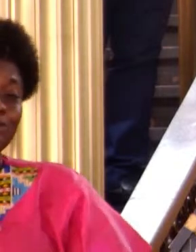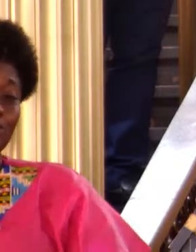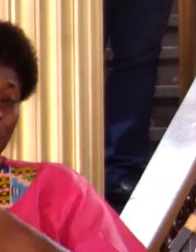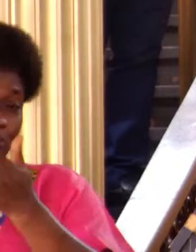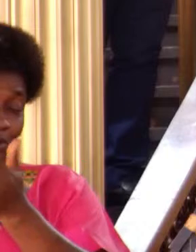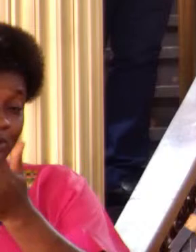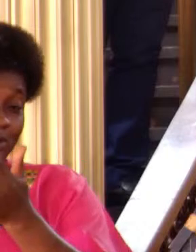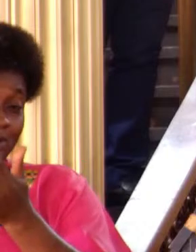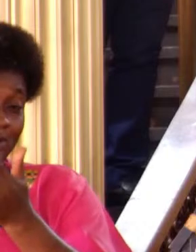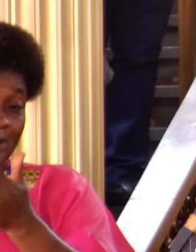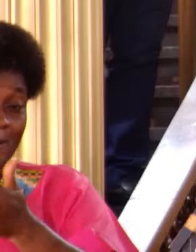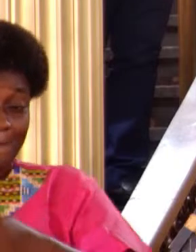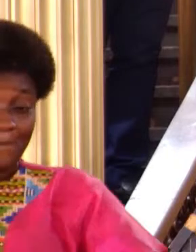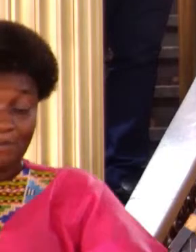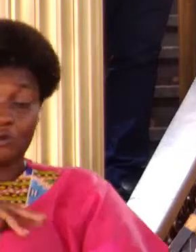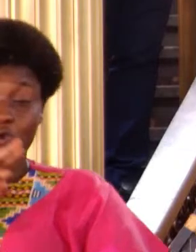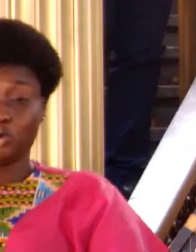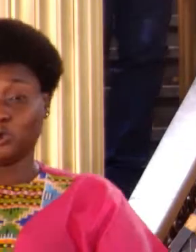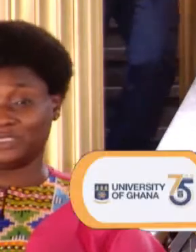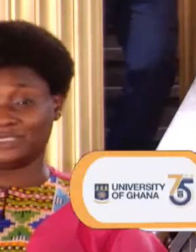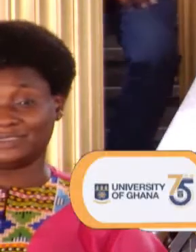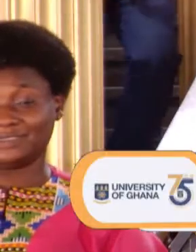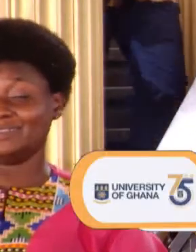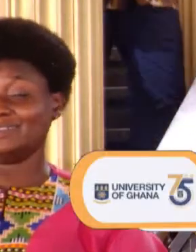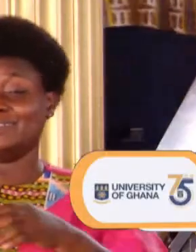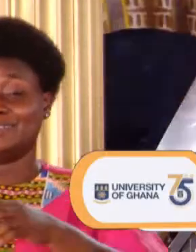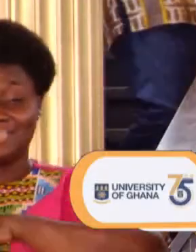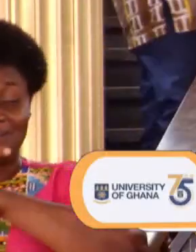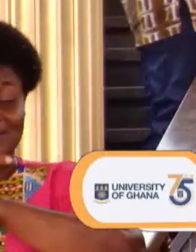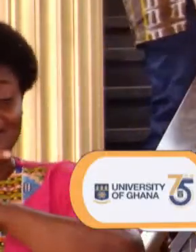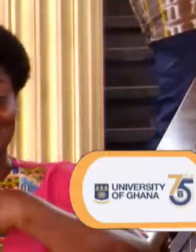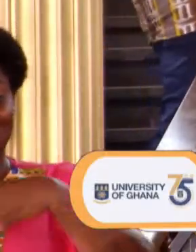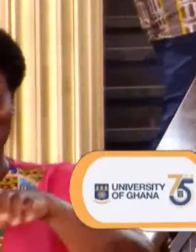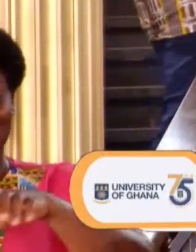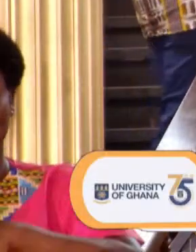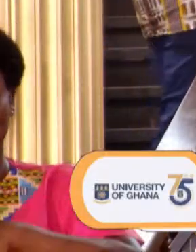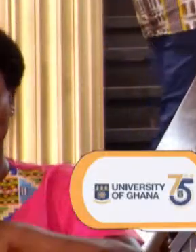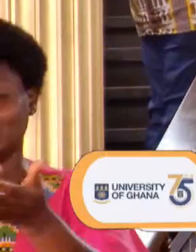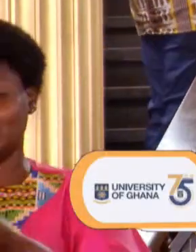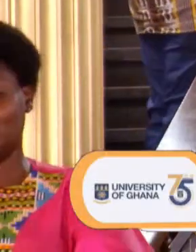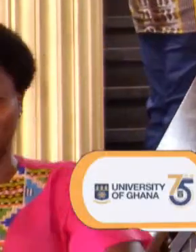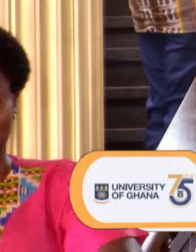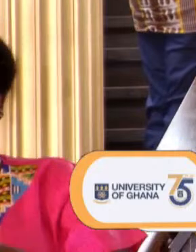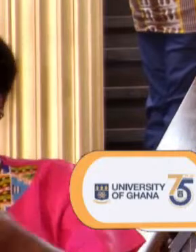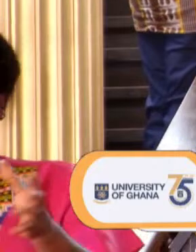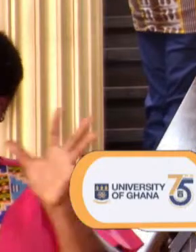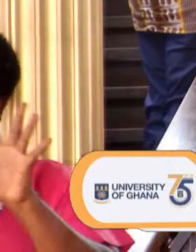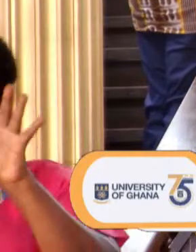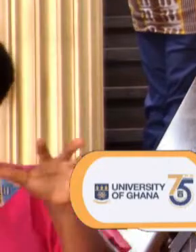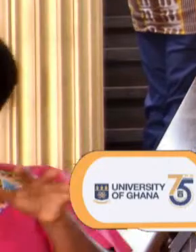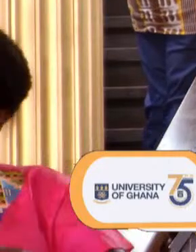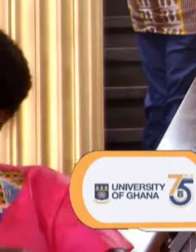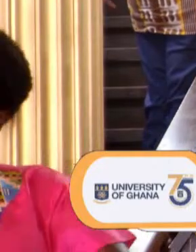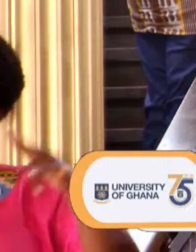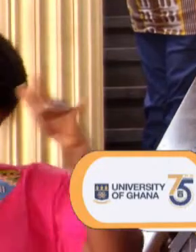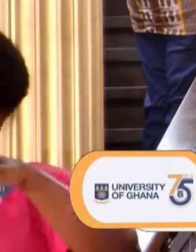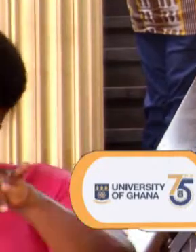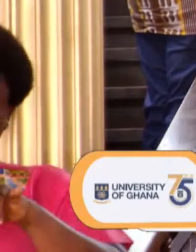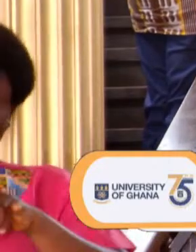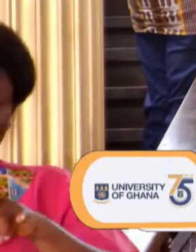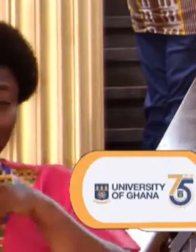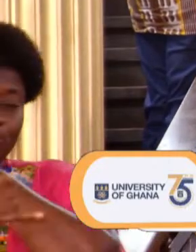members of the UG graduating class of 2024 have come from 26 countries, including